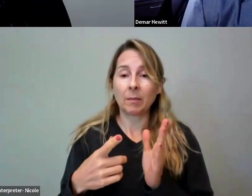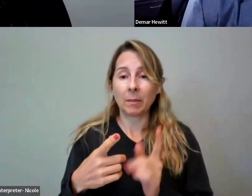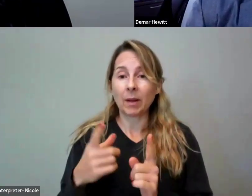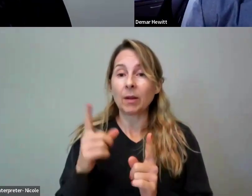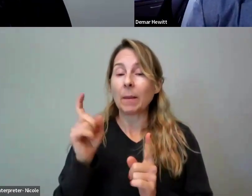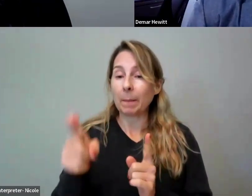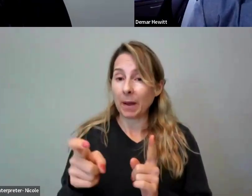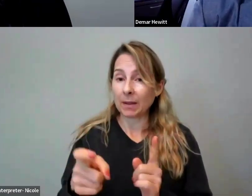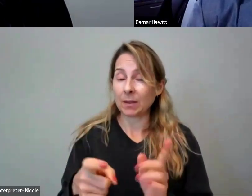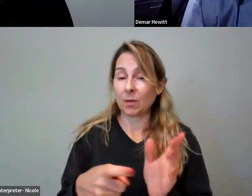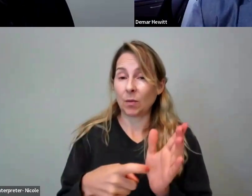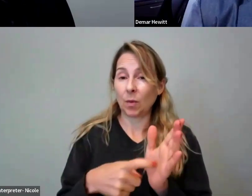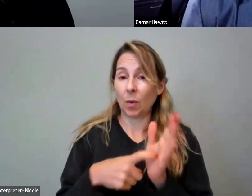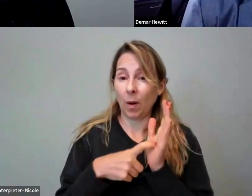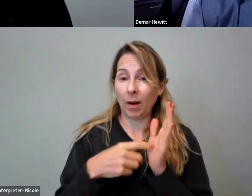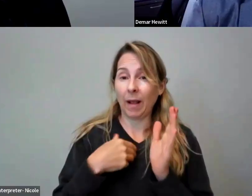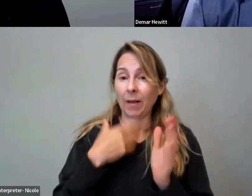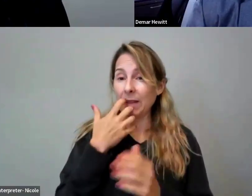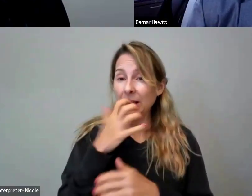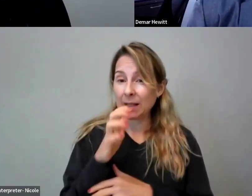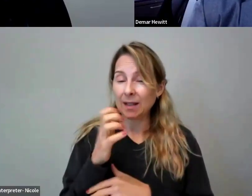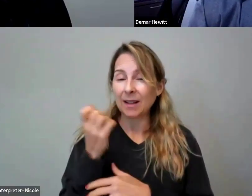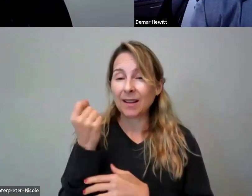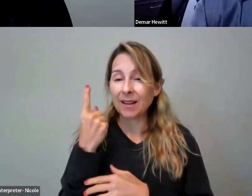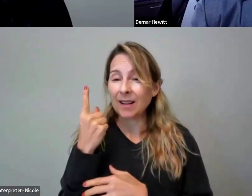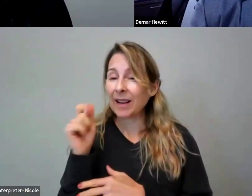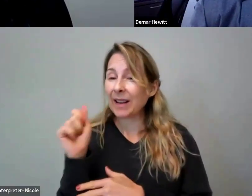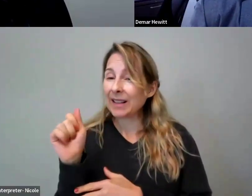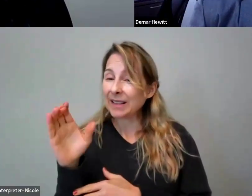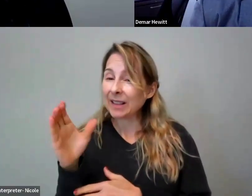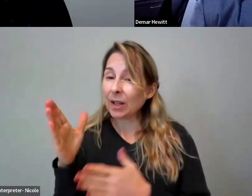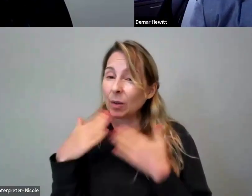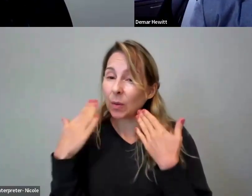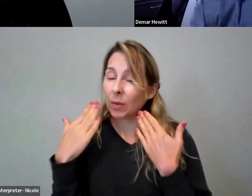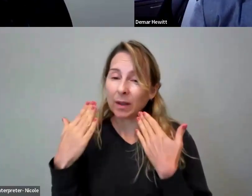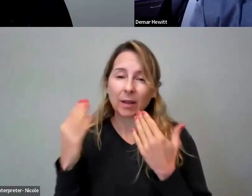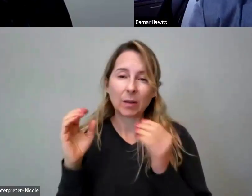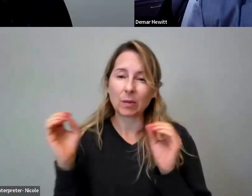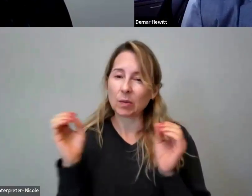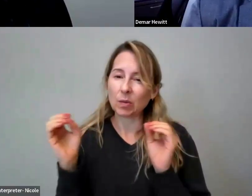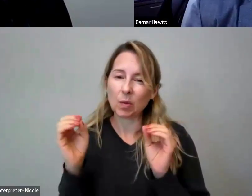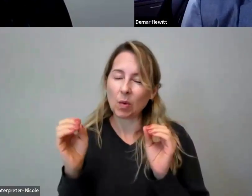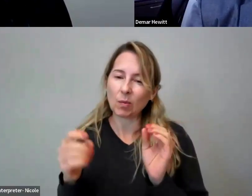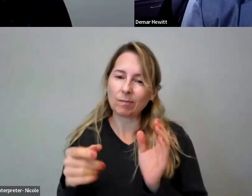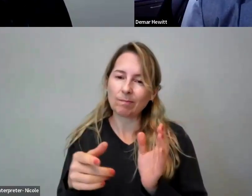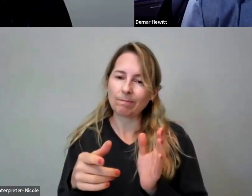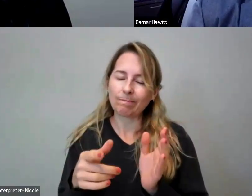heat, but strangely speaking, there isn't an obligation to provide conditioned air.